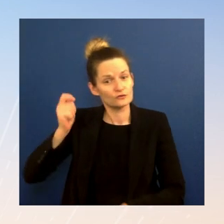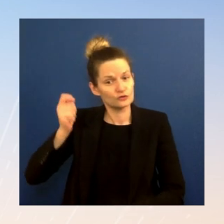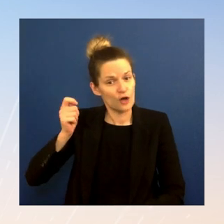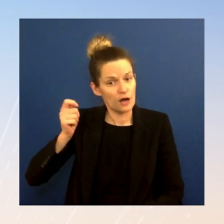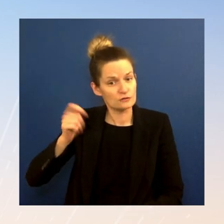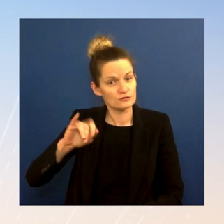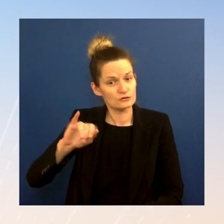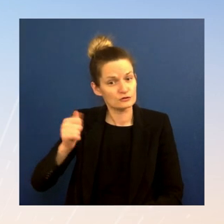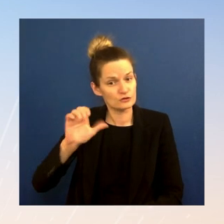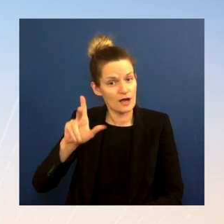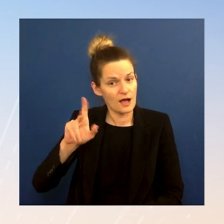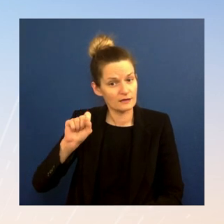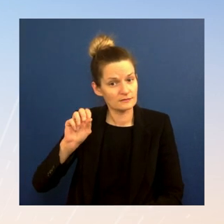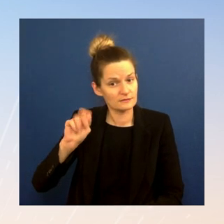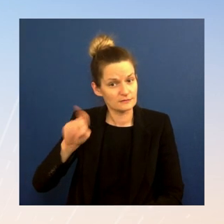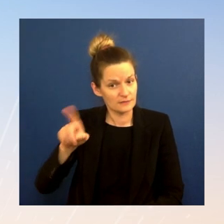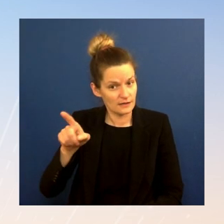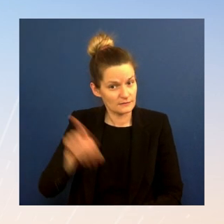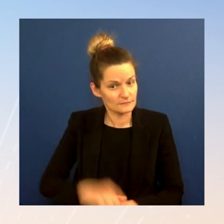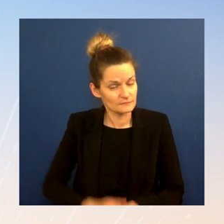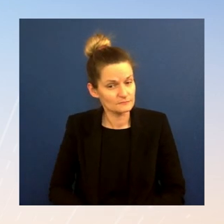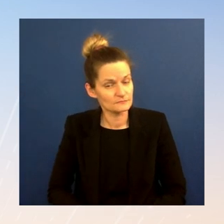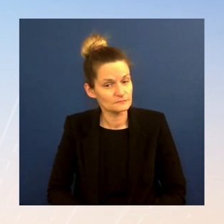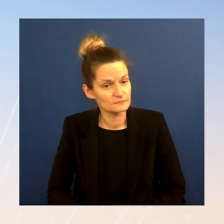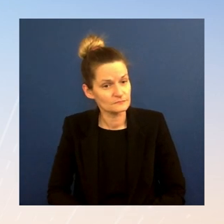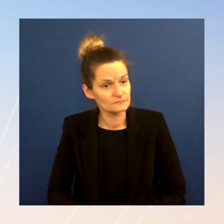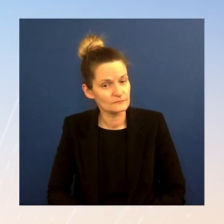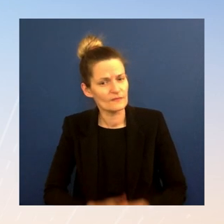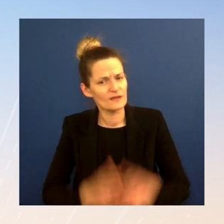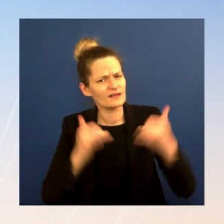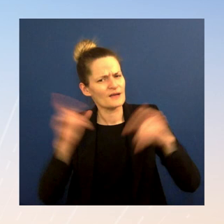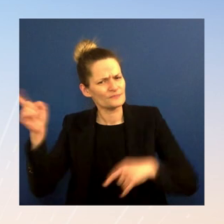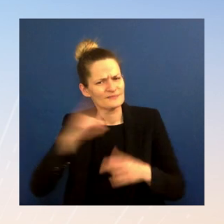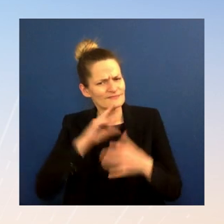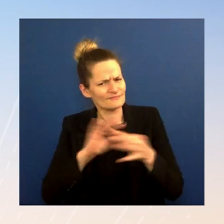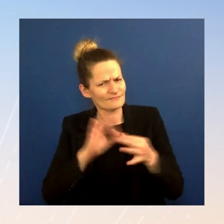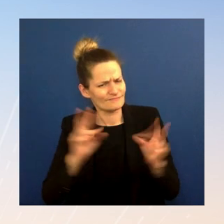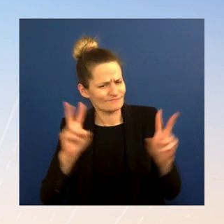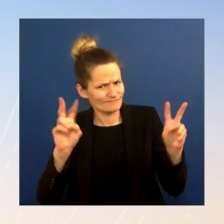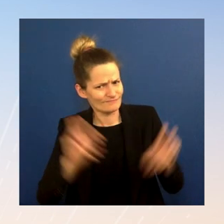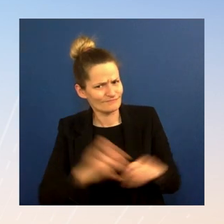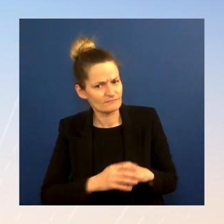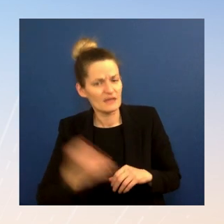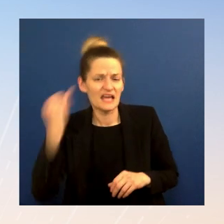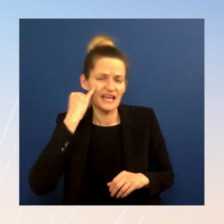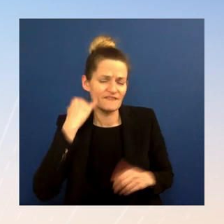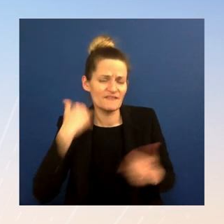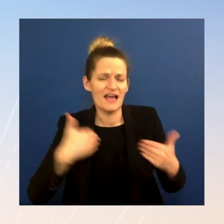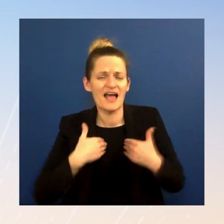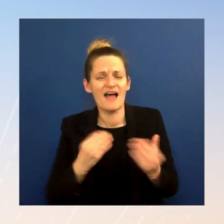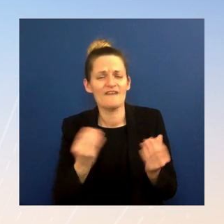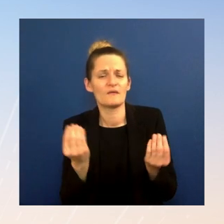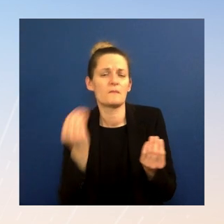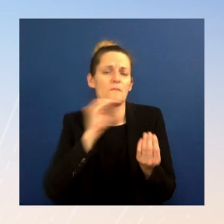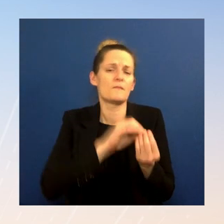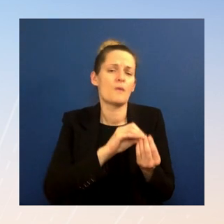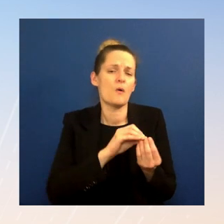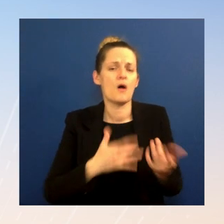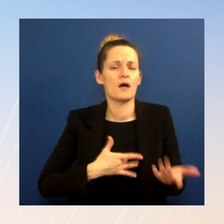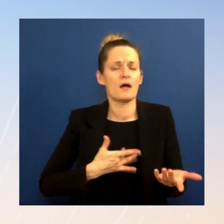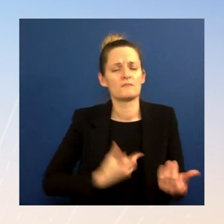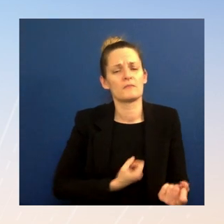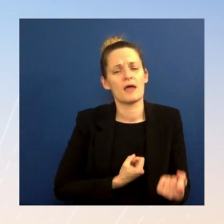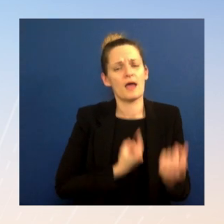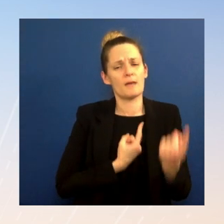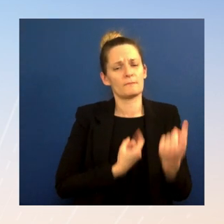have special empathy for some parties over others, that's not an asset, it's a problem." He also said the president is deliberately working